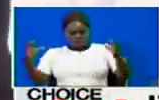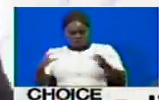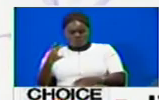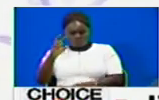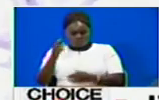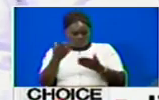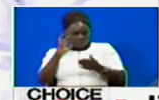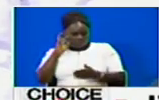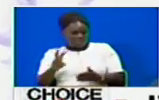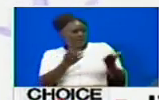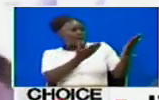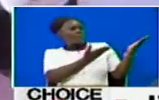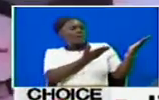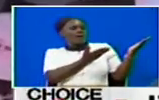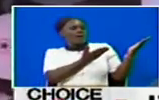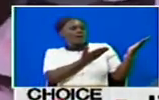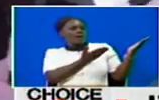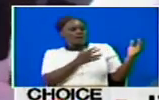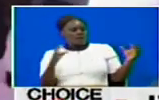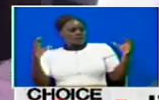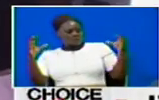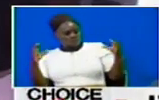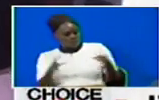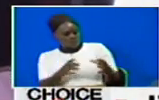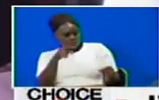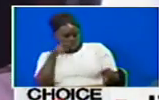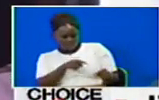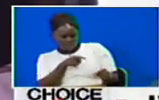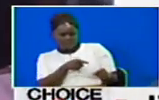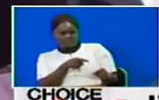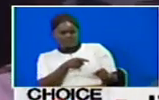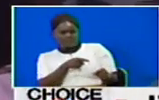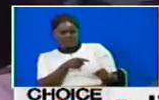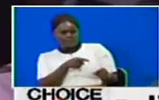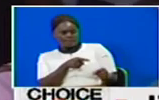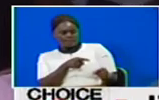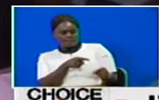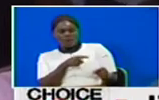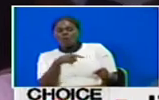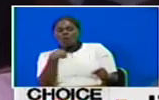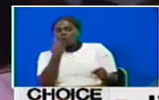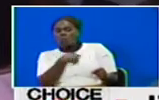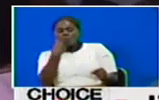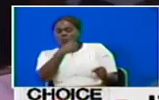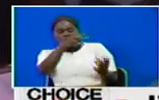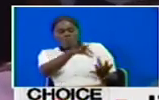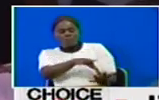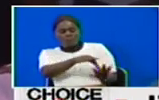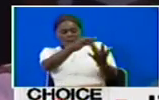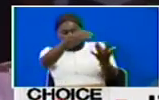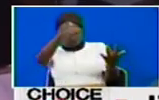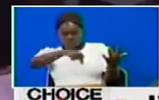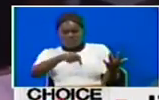hapa, it is a team. And whoever we are going to pick on